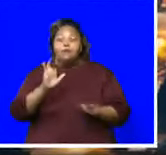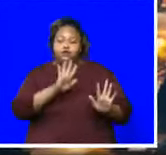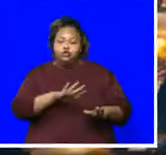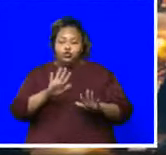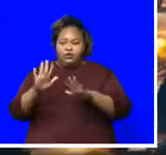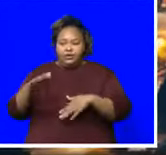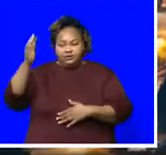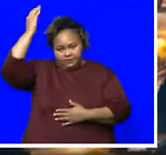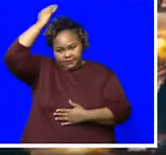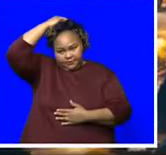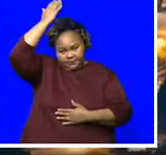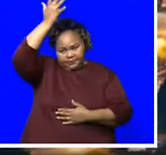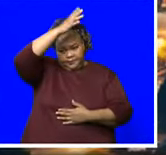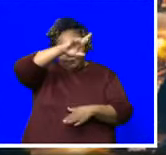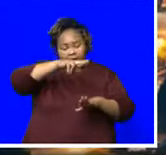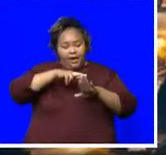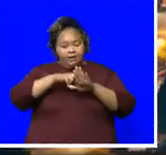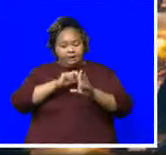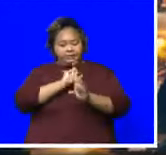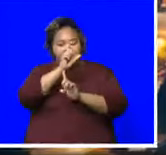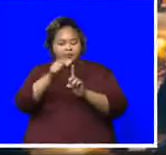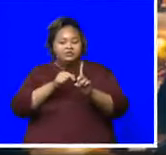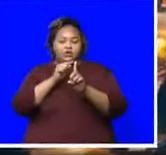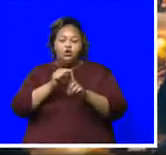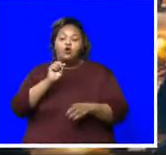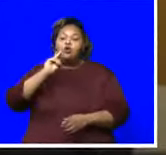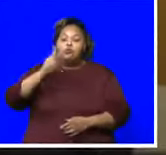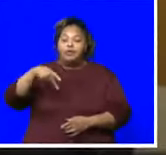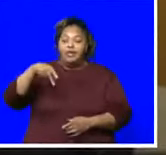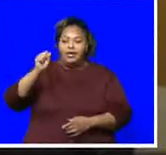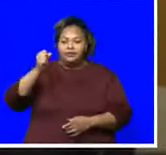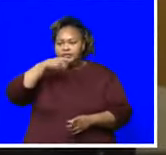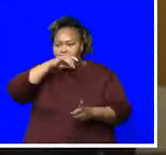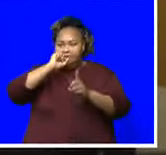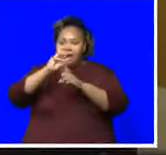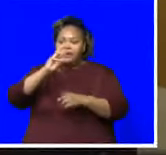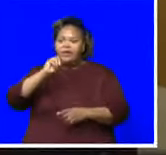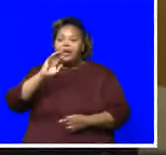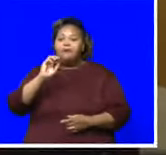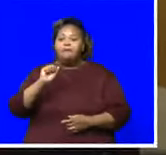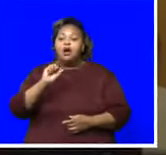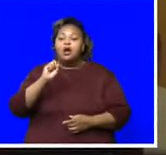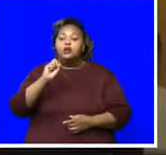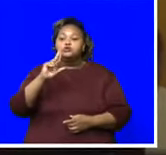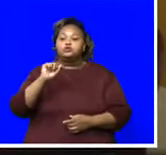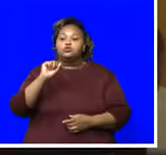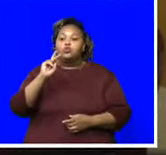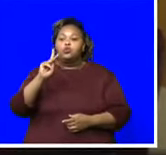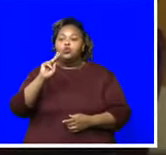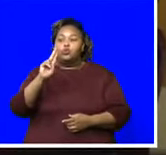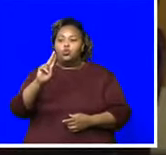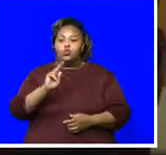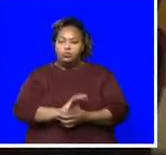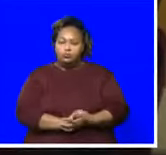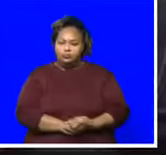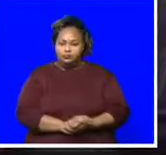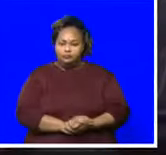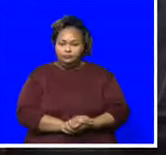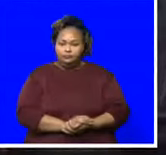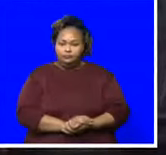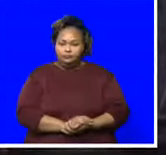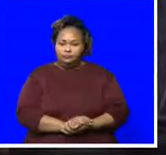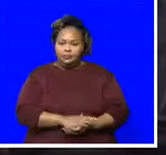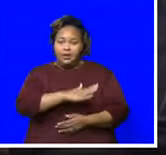bemelelwe ngumabhalane lomkhulu etiko layo. Maxwell Masugu. Minister of Information, Communications and Technology, Her Royal Highness